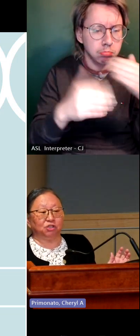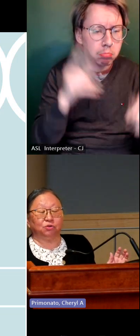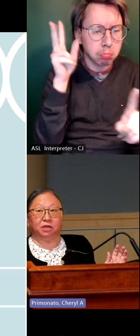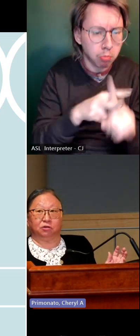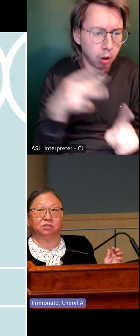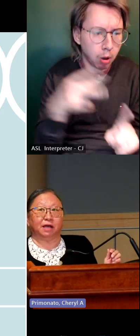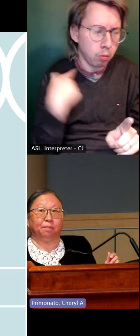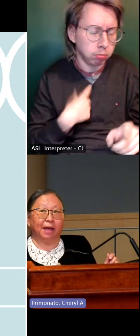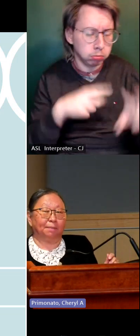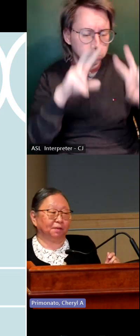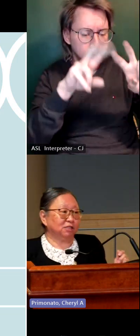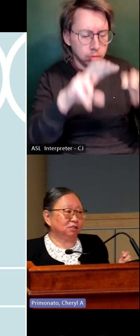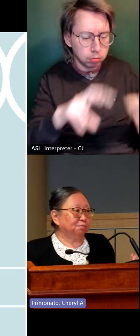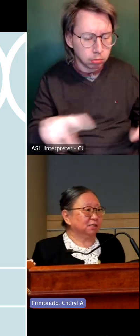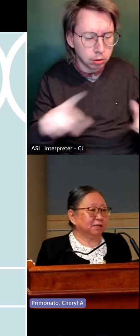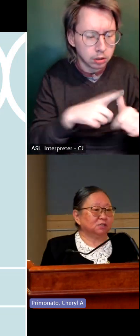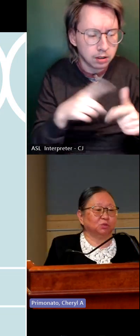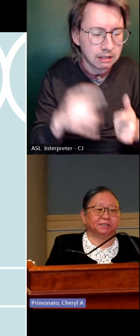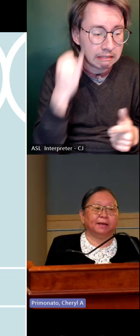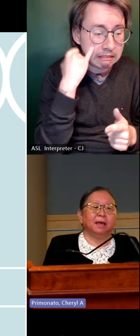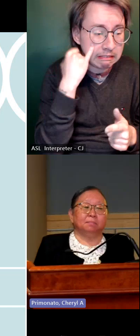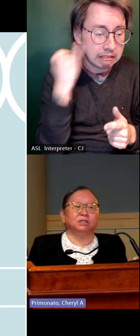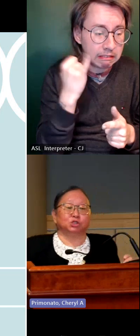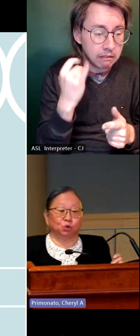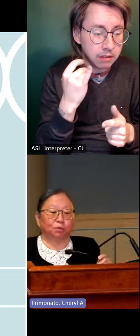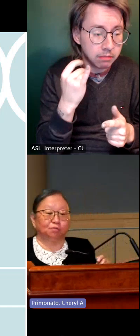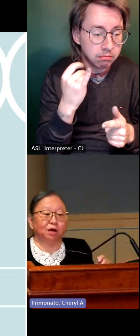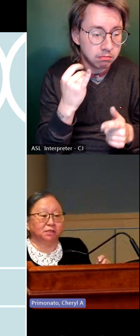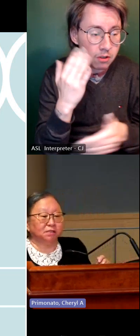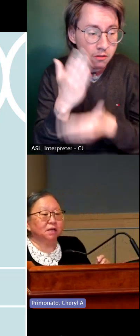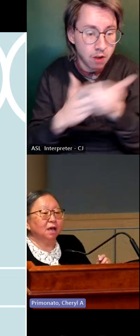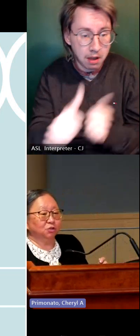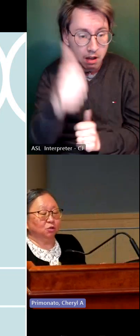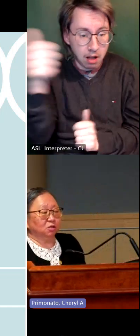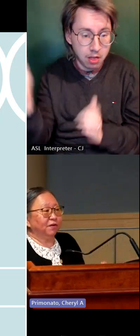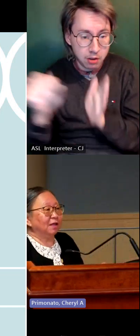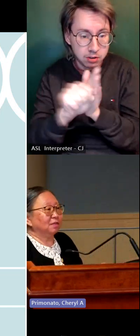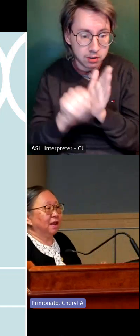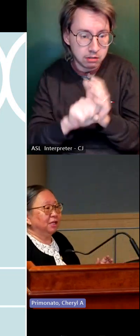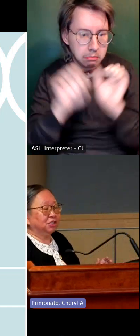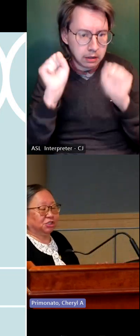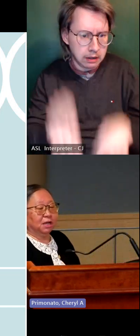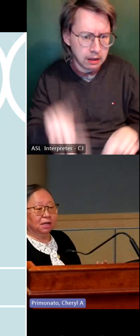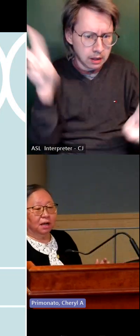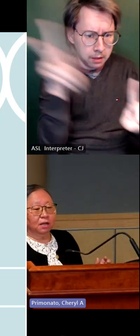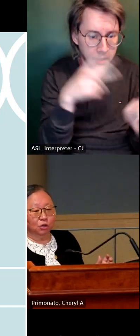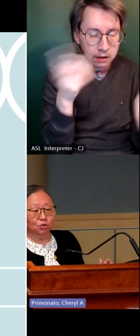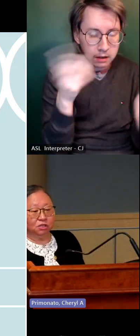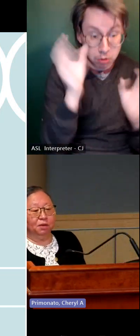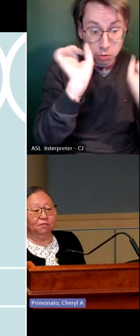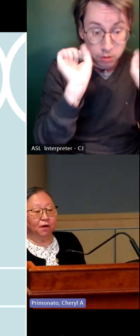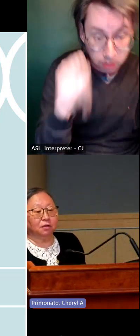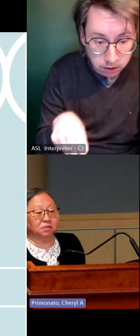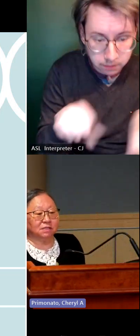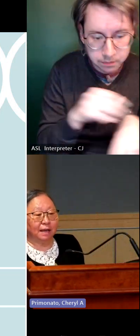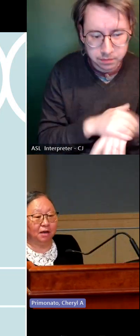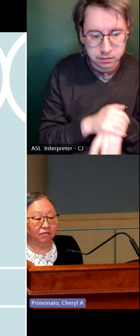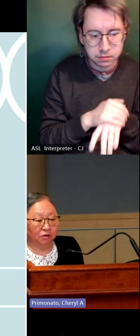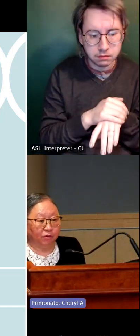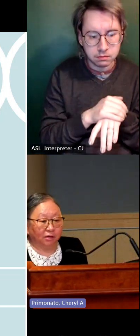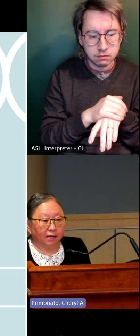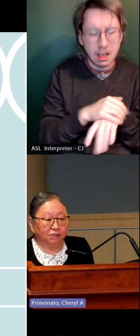that wish to do the interstate application process, which is a much shorter process due to the fact that each UCP follows